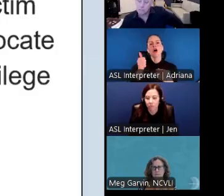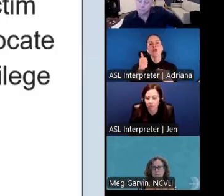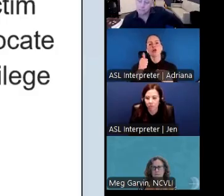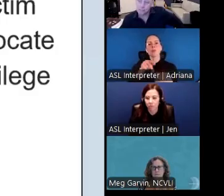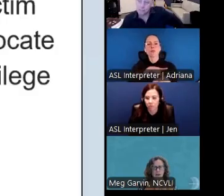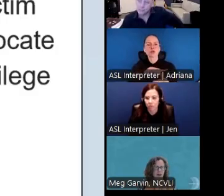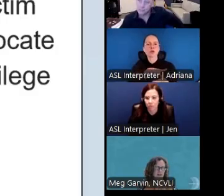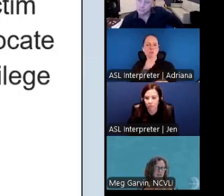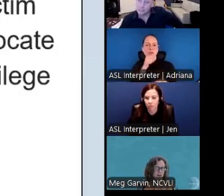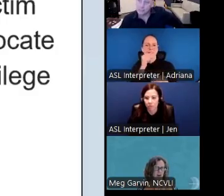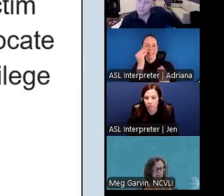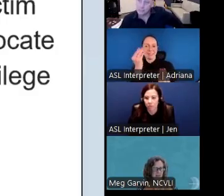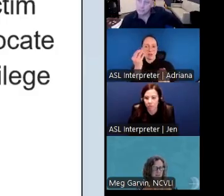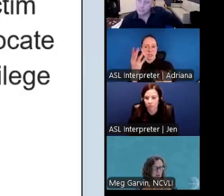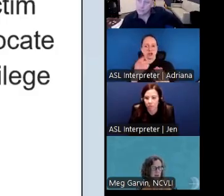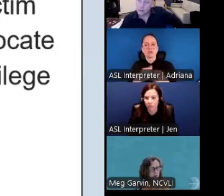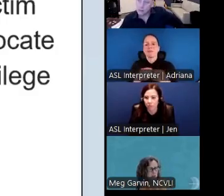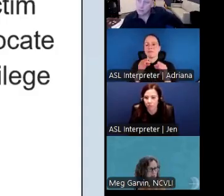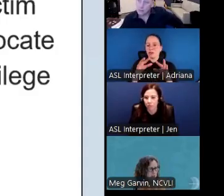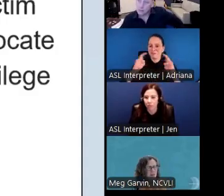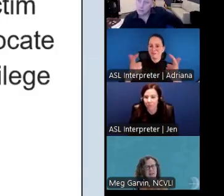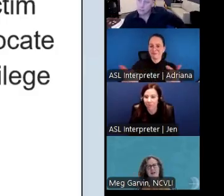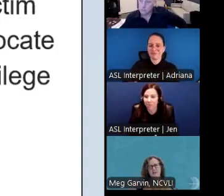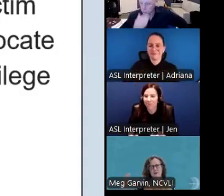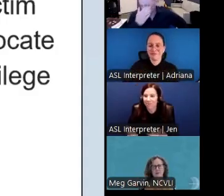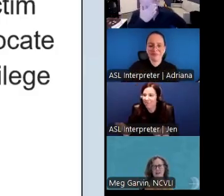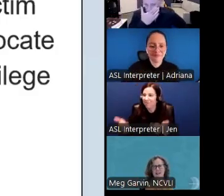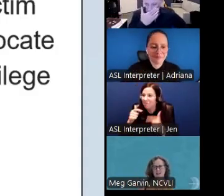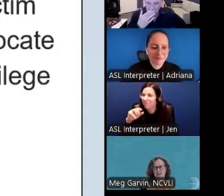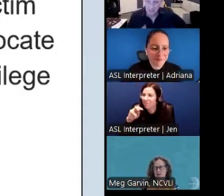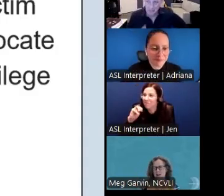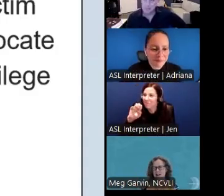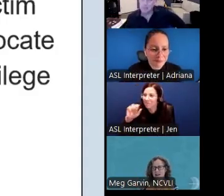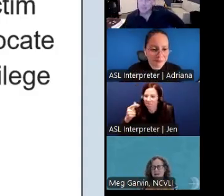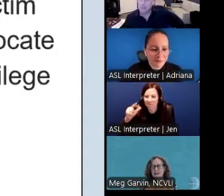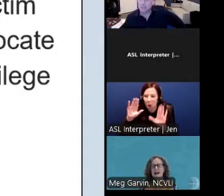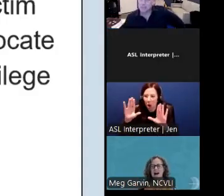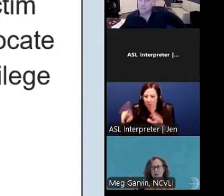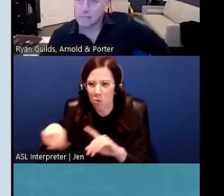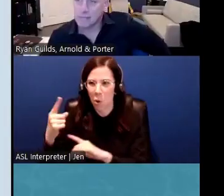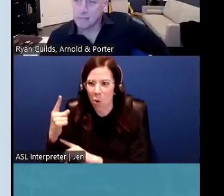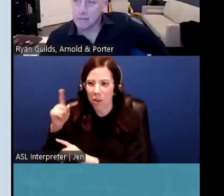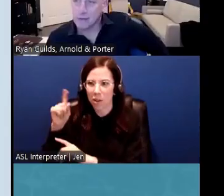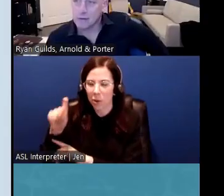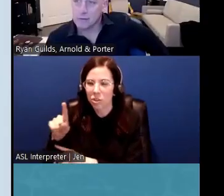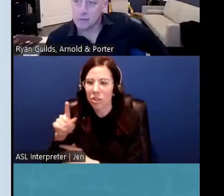information. Awesome. I think that was the only question right now. Some are being answered directly.